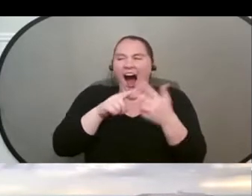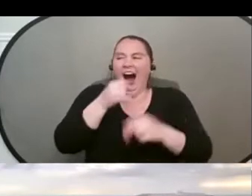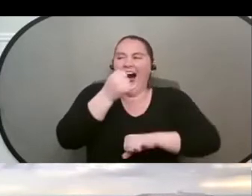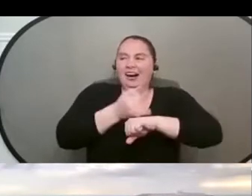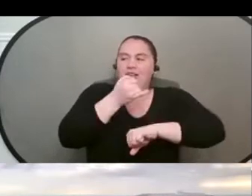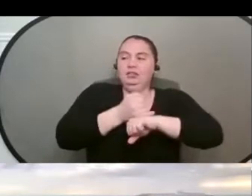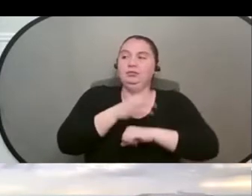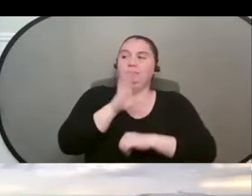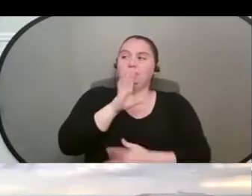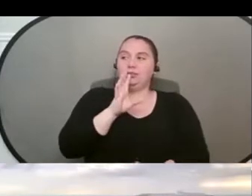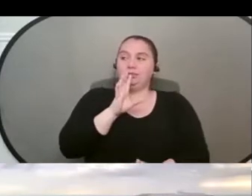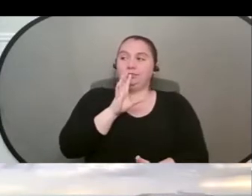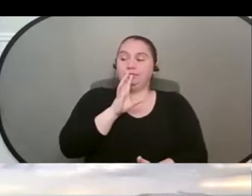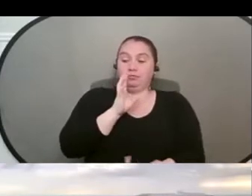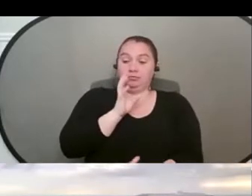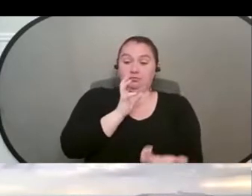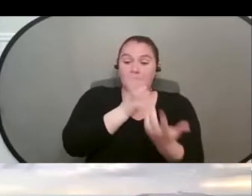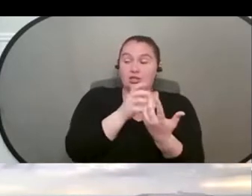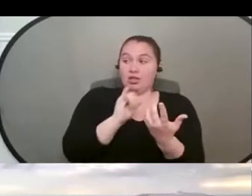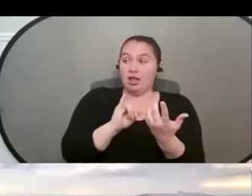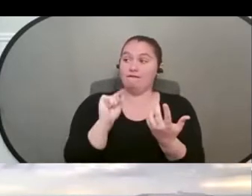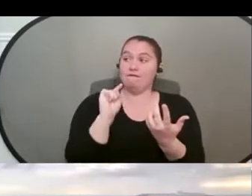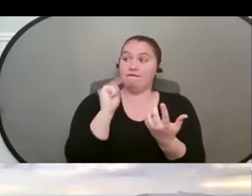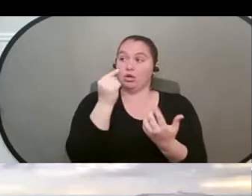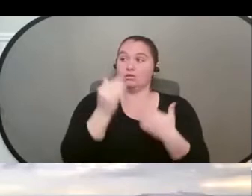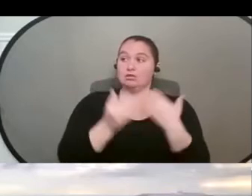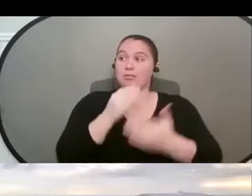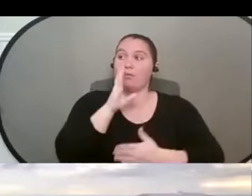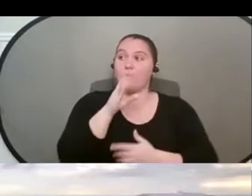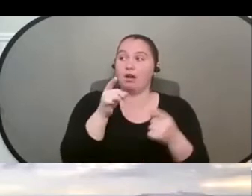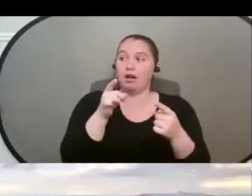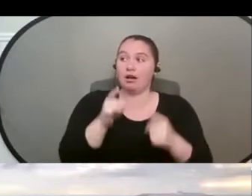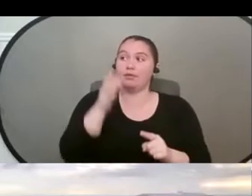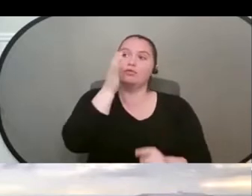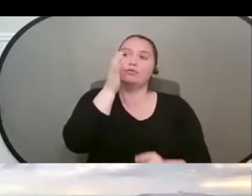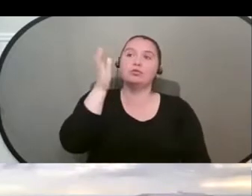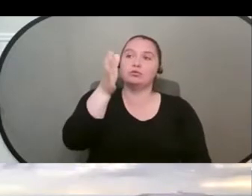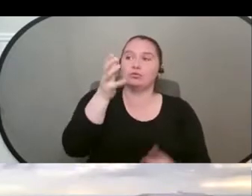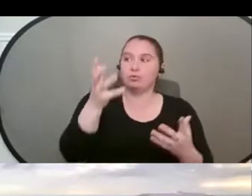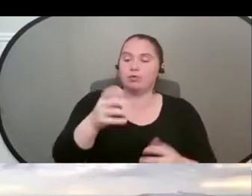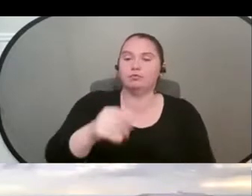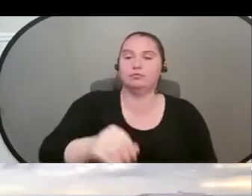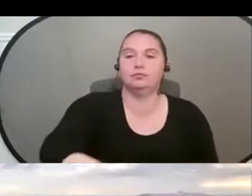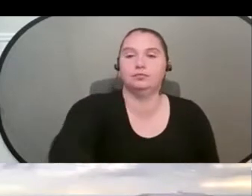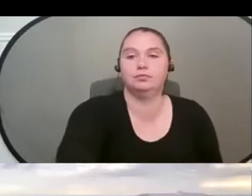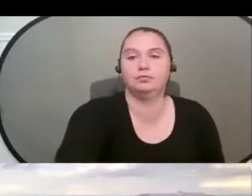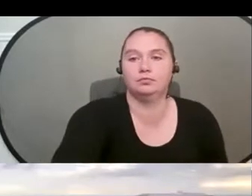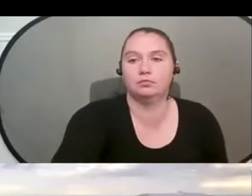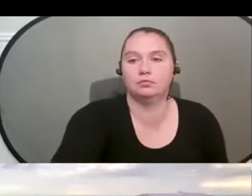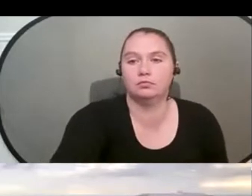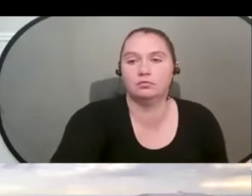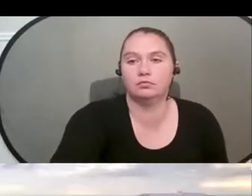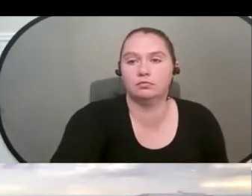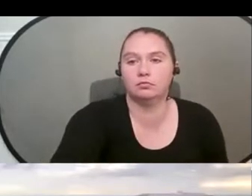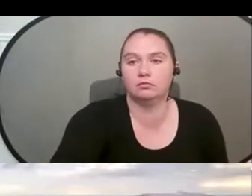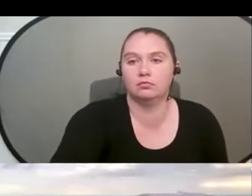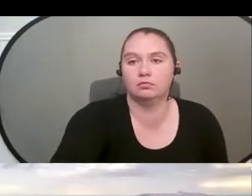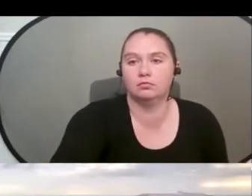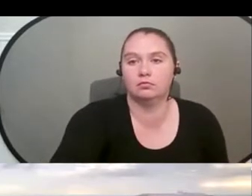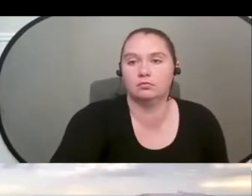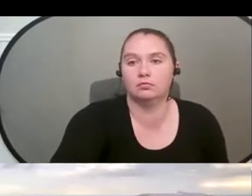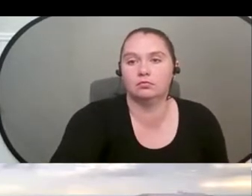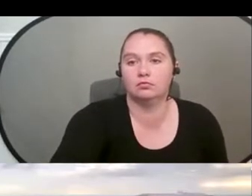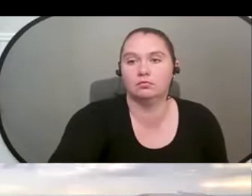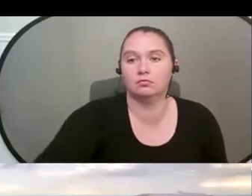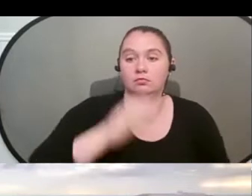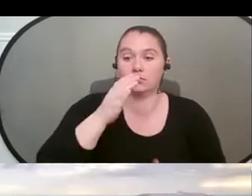initial first step to a future? And I think part of the challenge becomes when we talk about elementary schools, there's